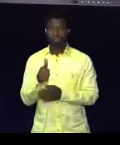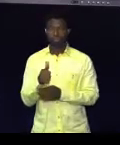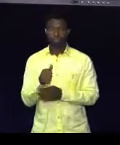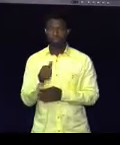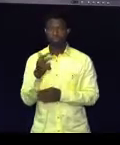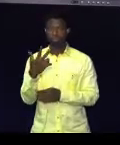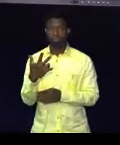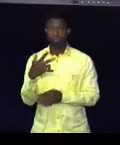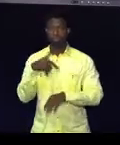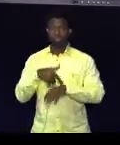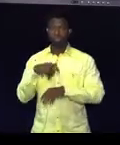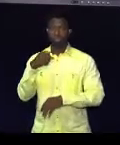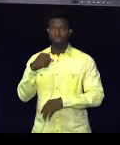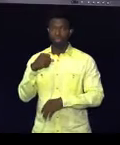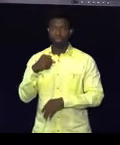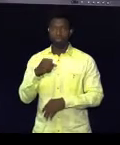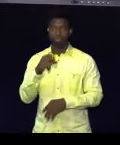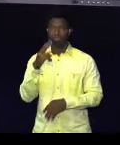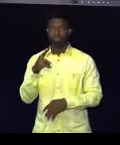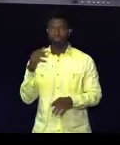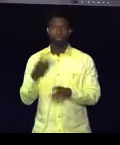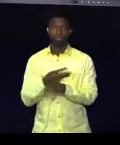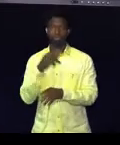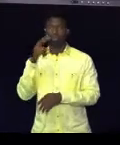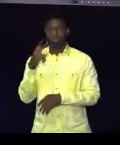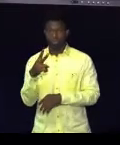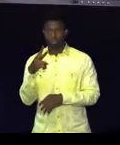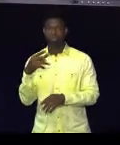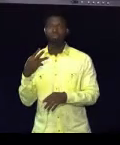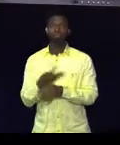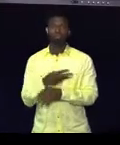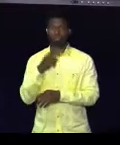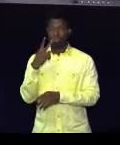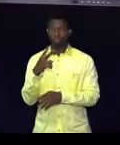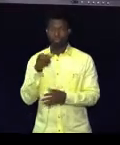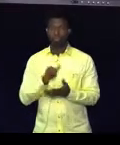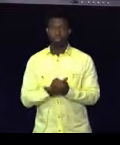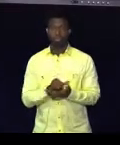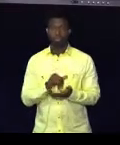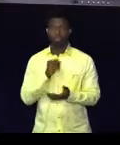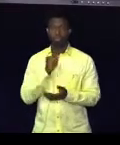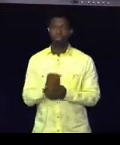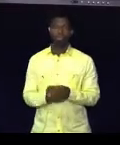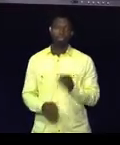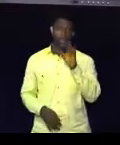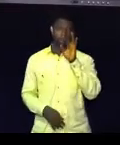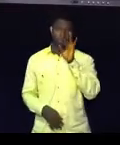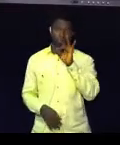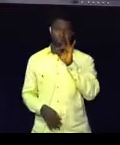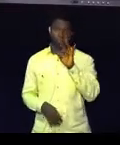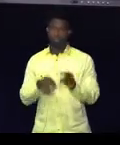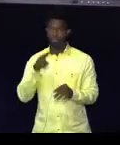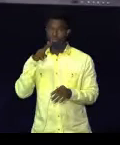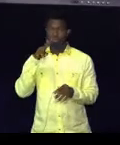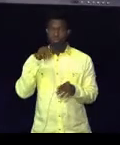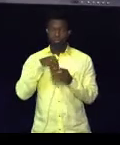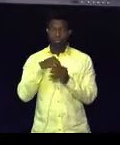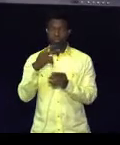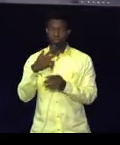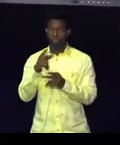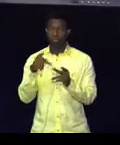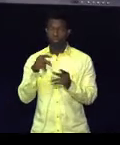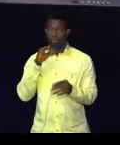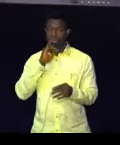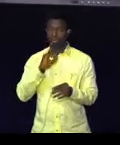by multiplying itself 3 times. That is 2 times 2 times 2, and that is 8. So you see 2 in 3 places